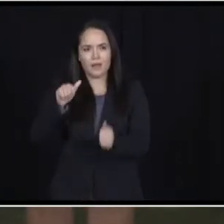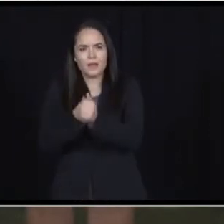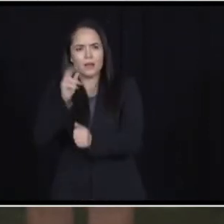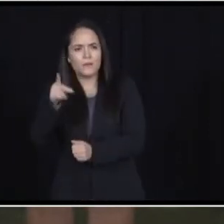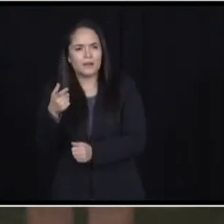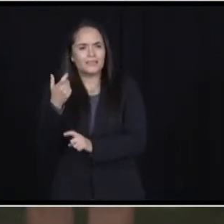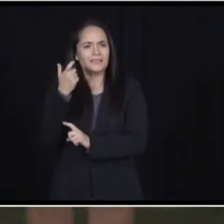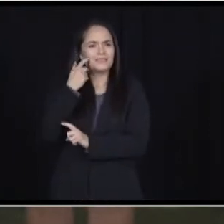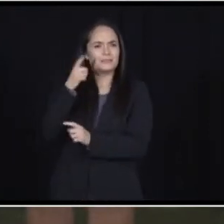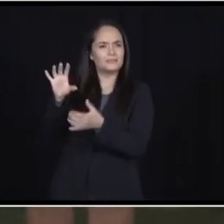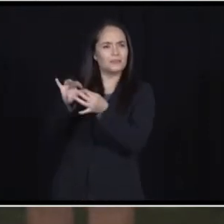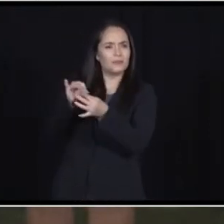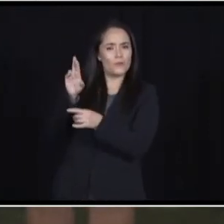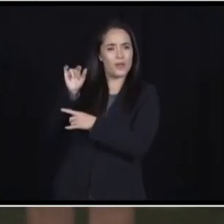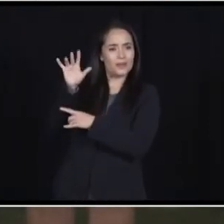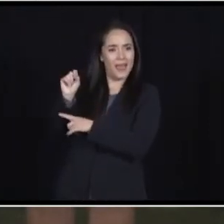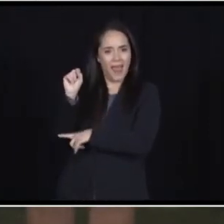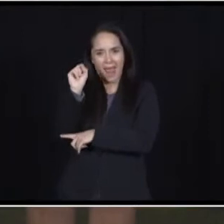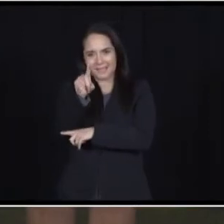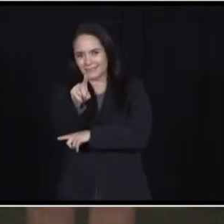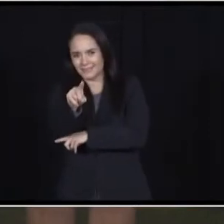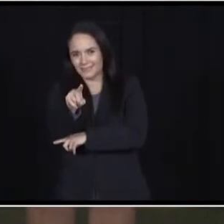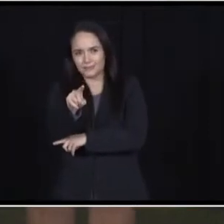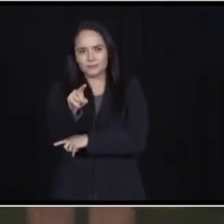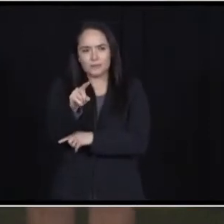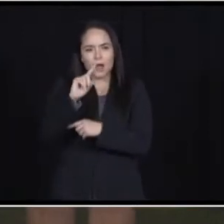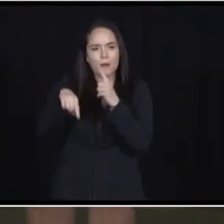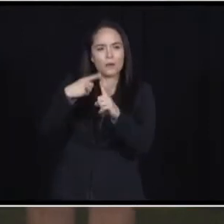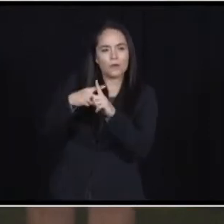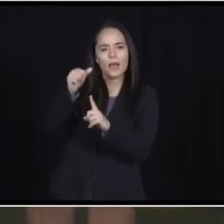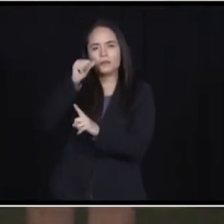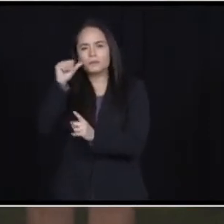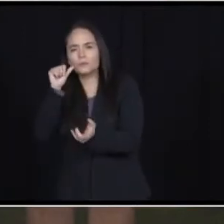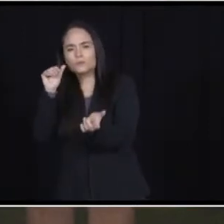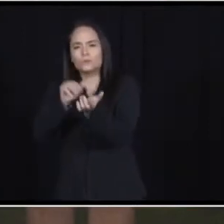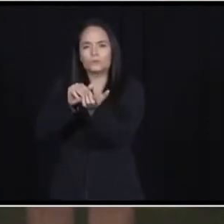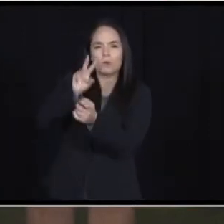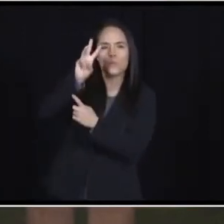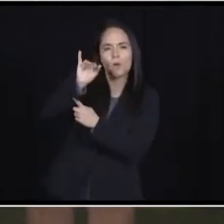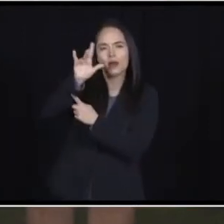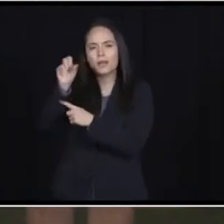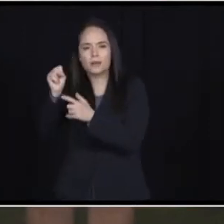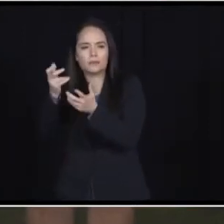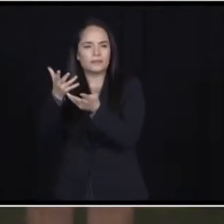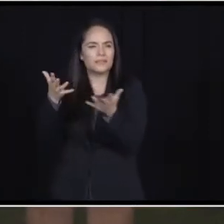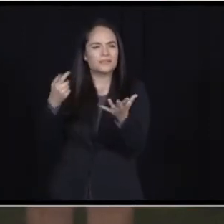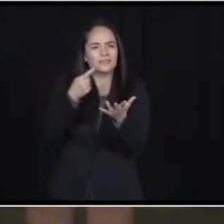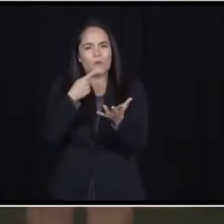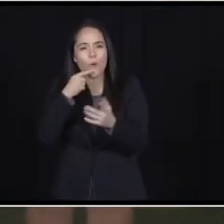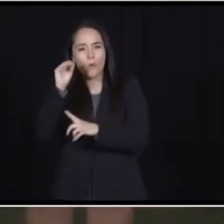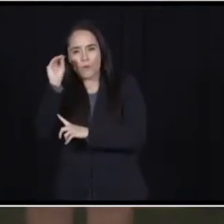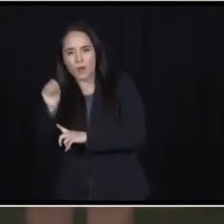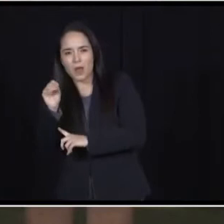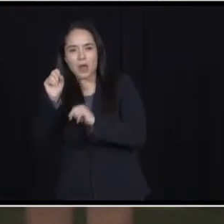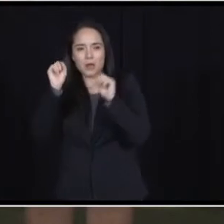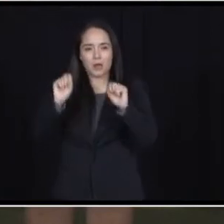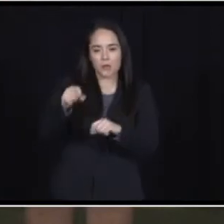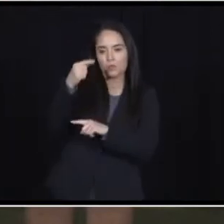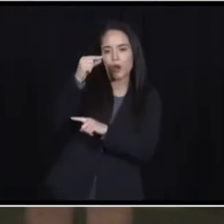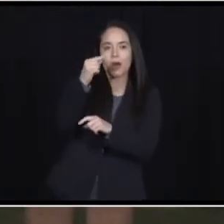saying there with Dr. Williams' comments from yesterday about Ontario possibly being in the green zone by Christmas. We've heard a lot